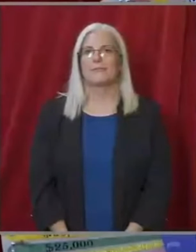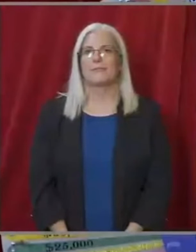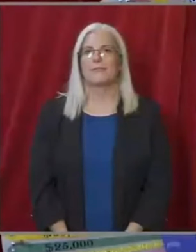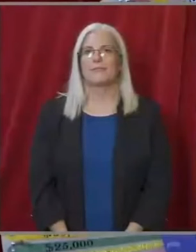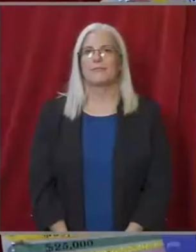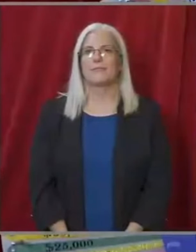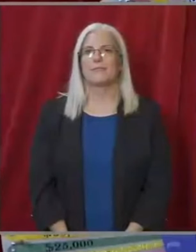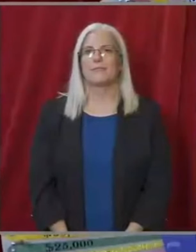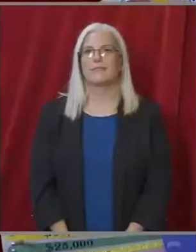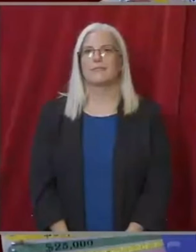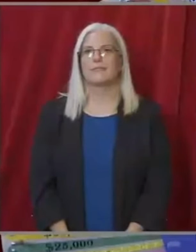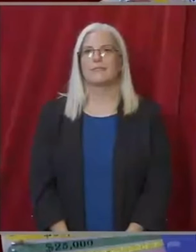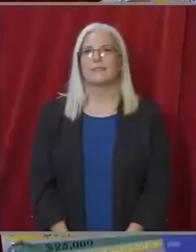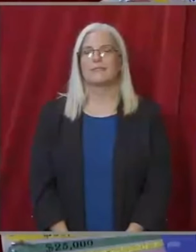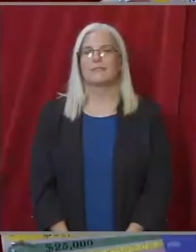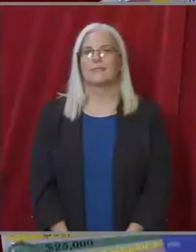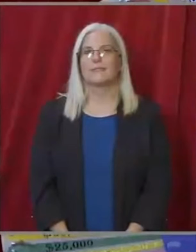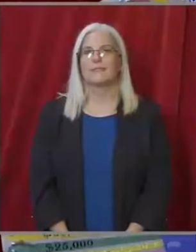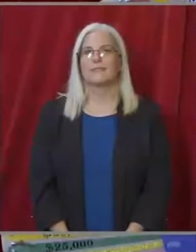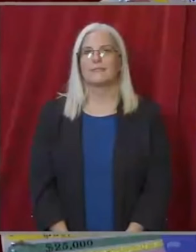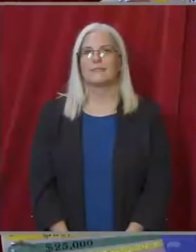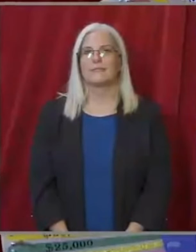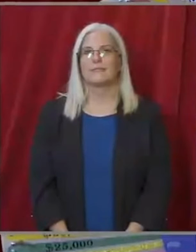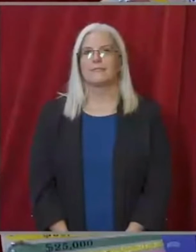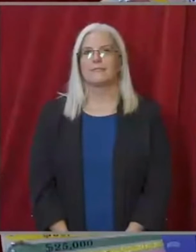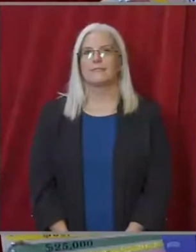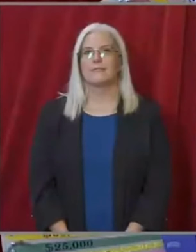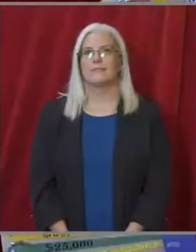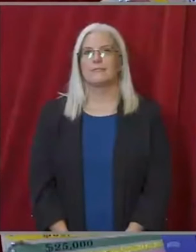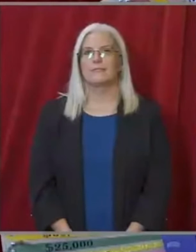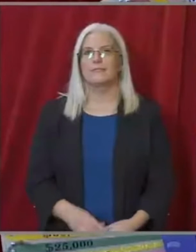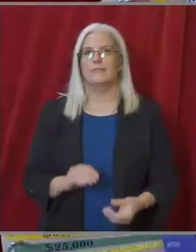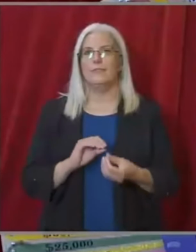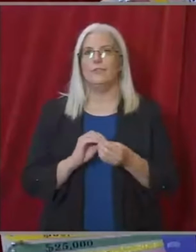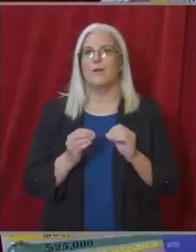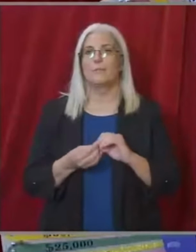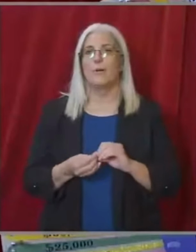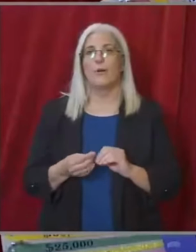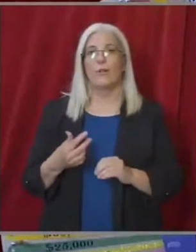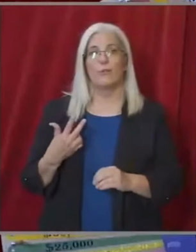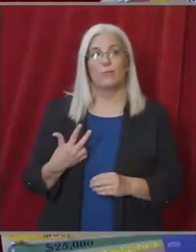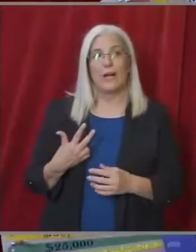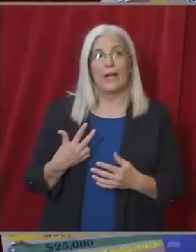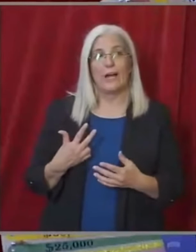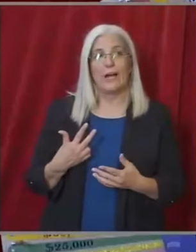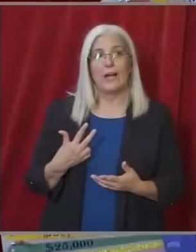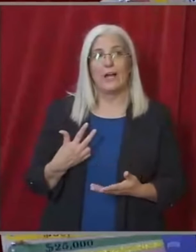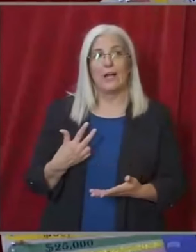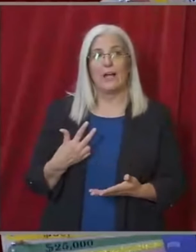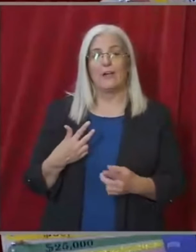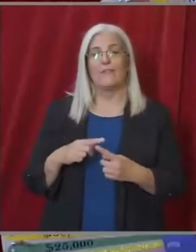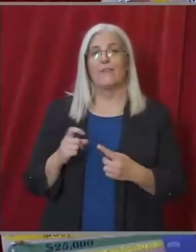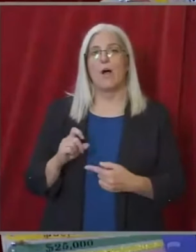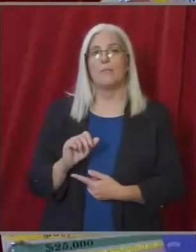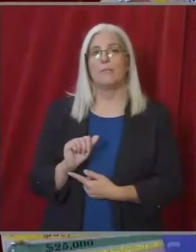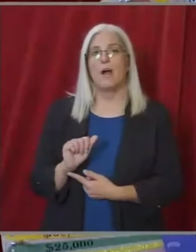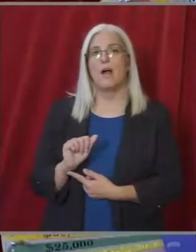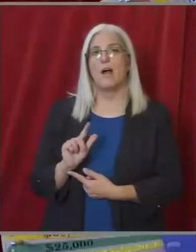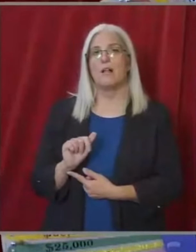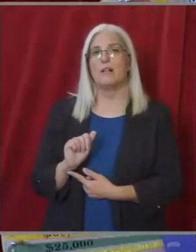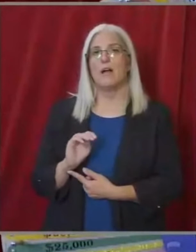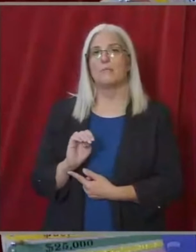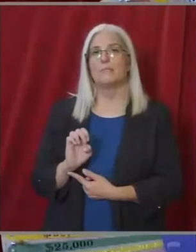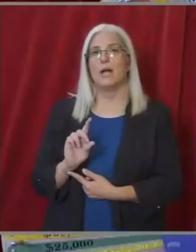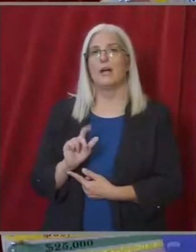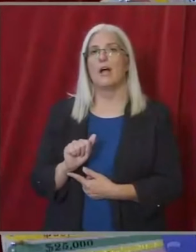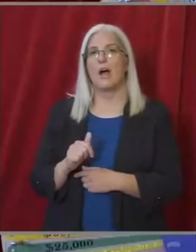There you go. Well done. We're having a little bit of a tough time. We got number three. Number three. Where's number three? Oh, look at that. Alameda.